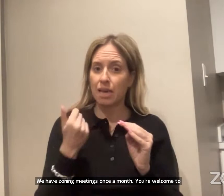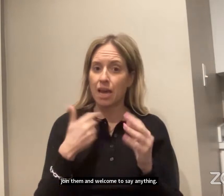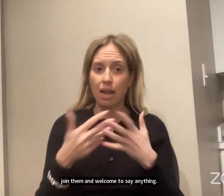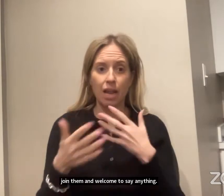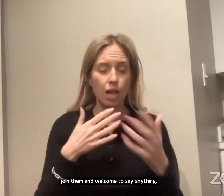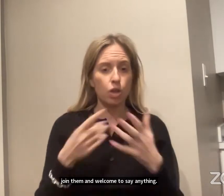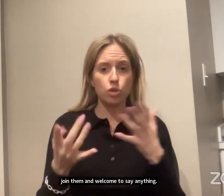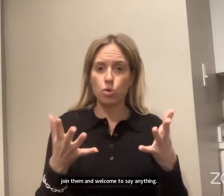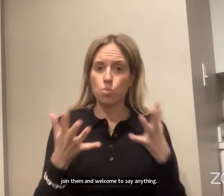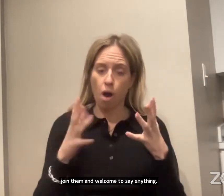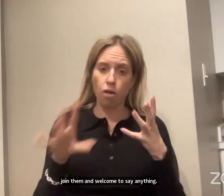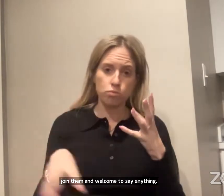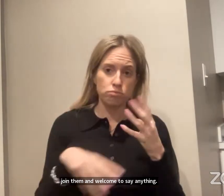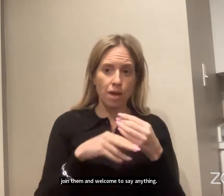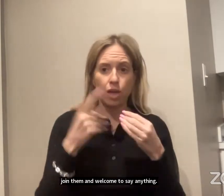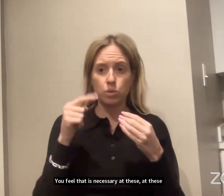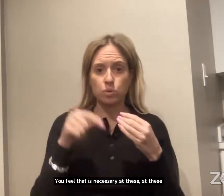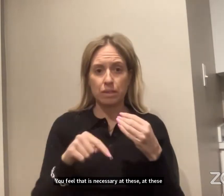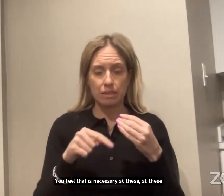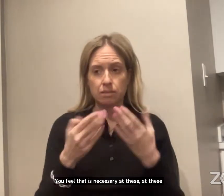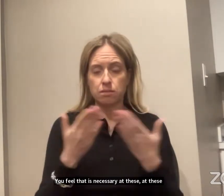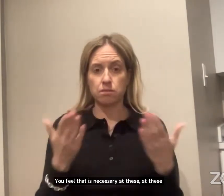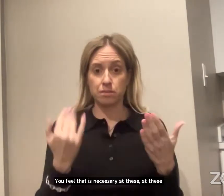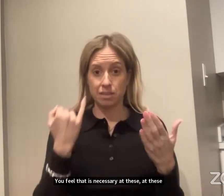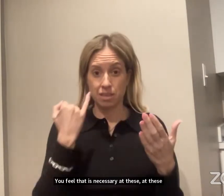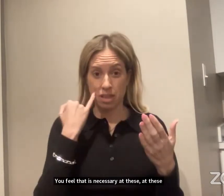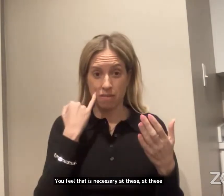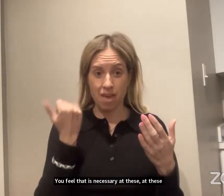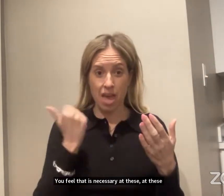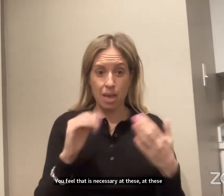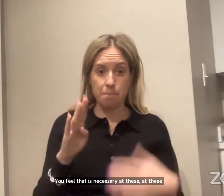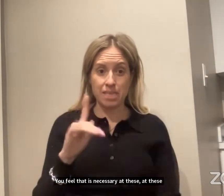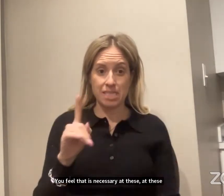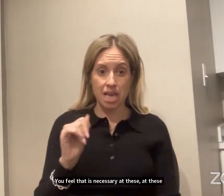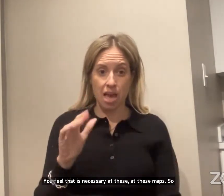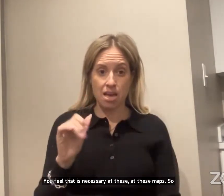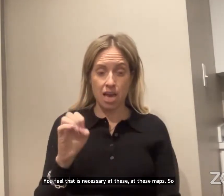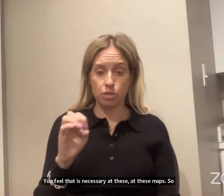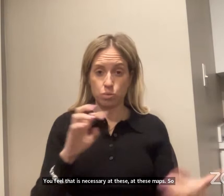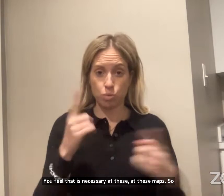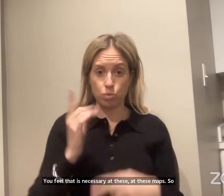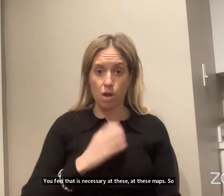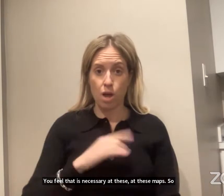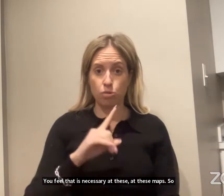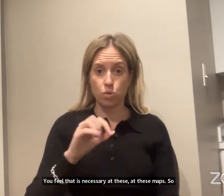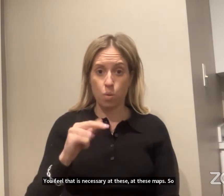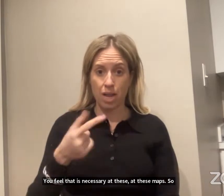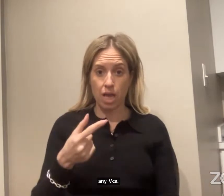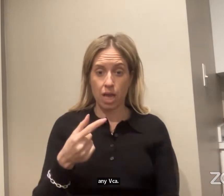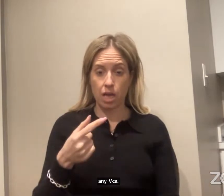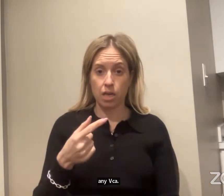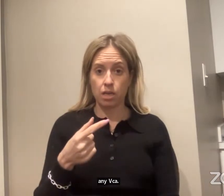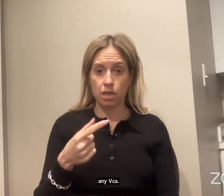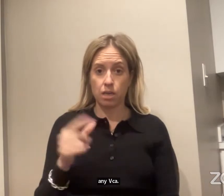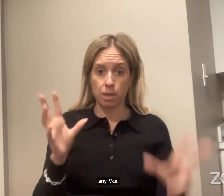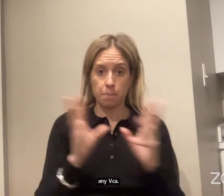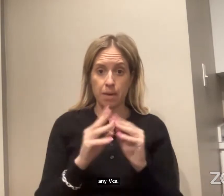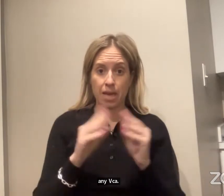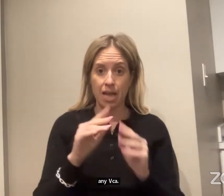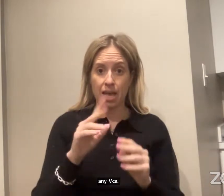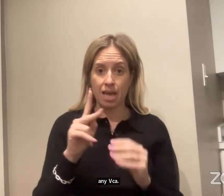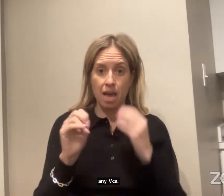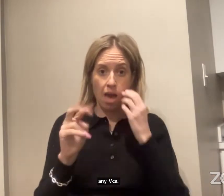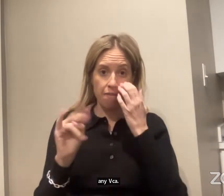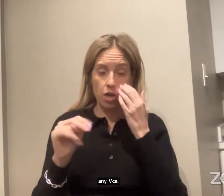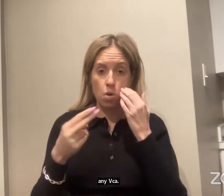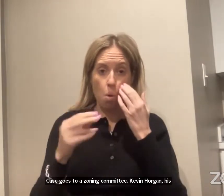these matters. So any BZA case goes through our zoning committee. Kevin Horgan is highly due diligent